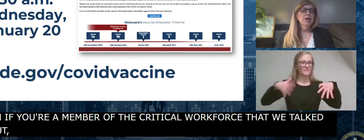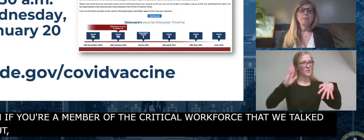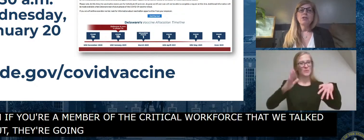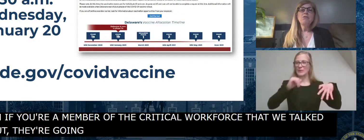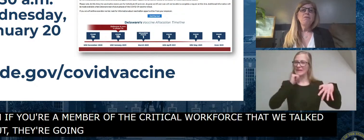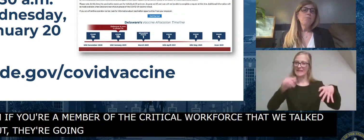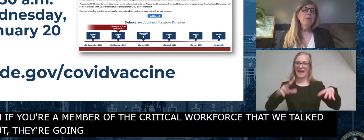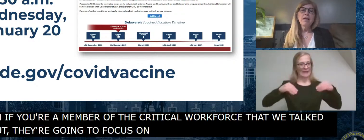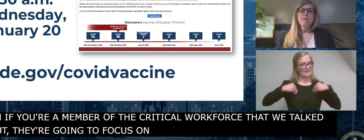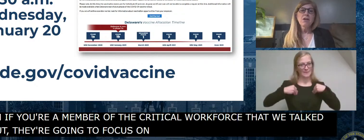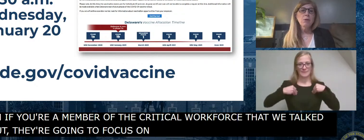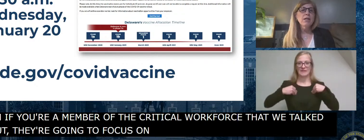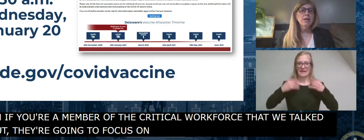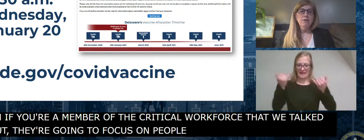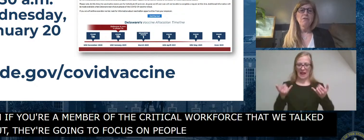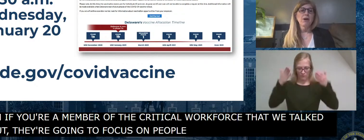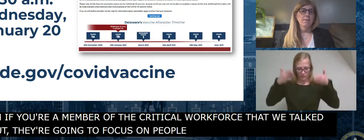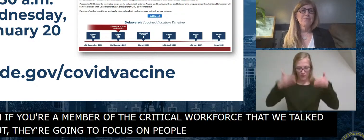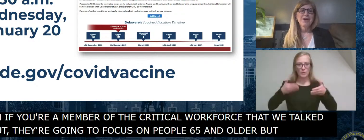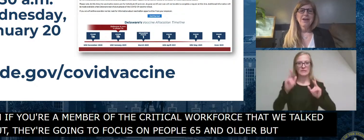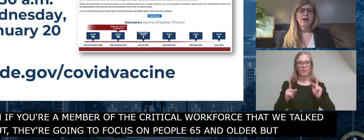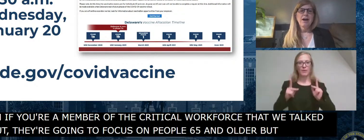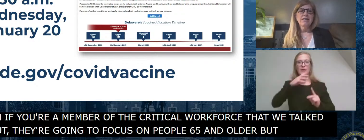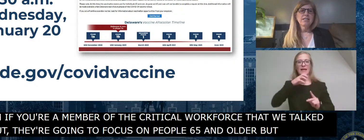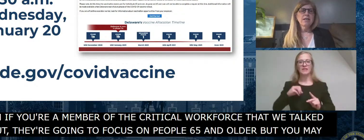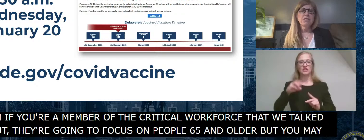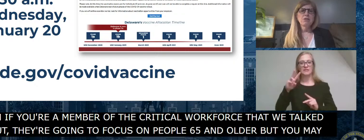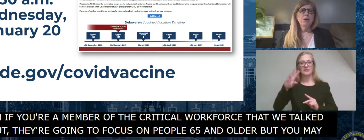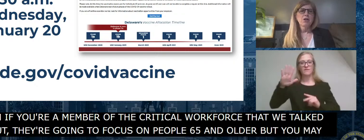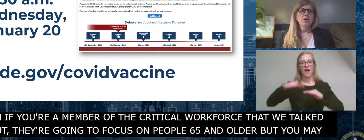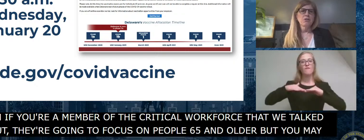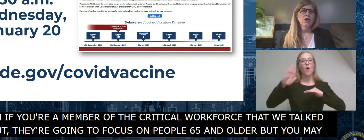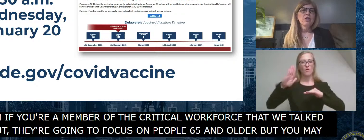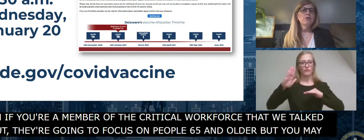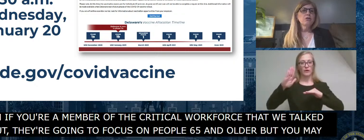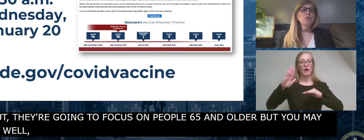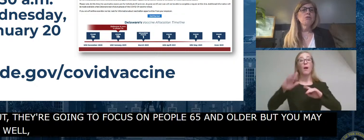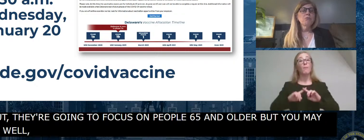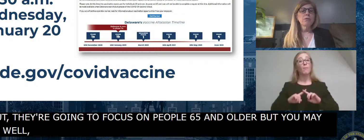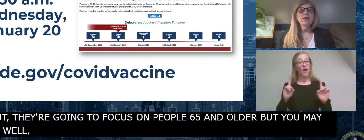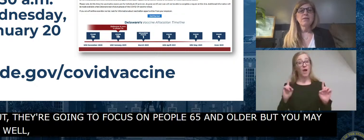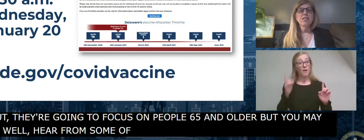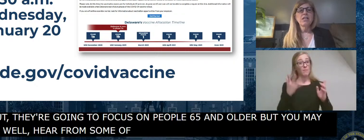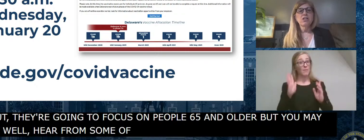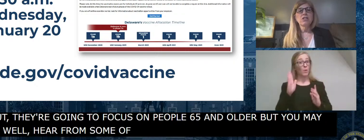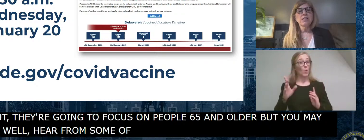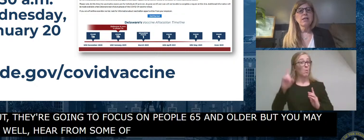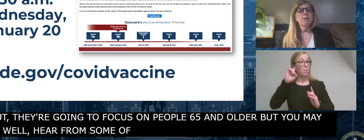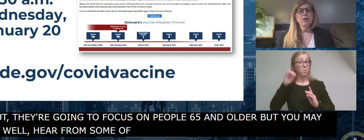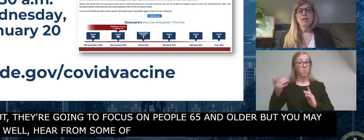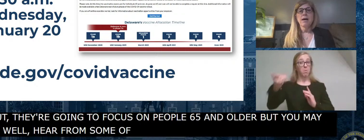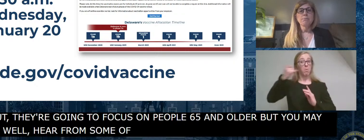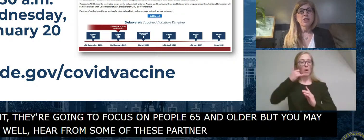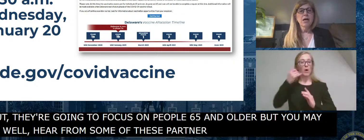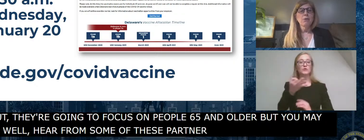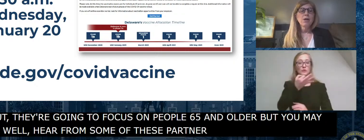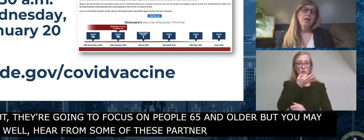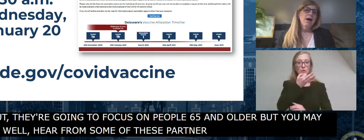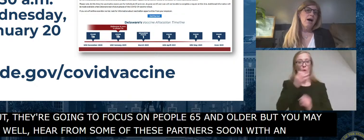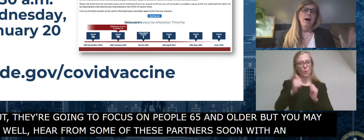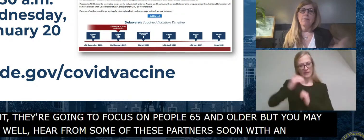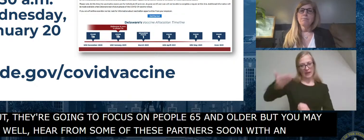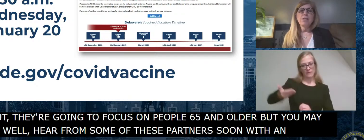older, but you may very well hear from some of these partners soon with an invitation to sign up with them.